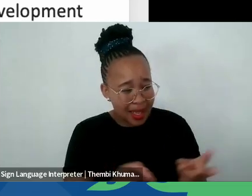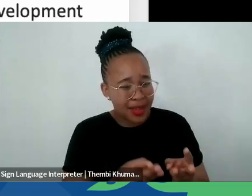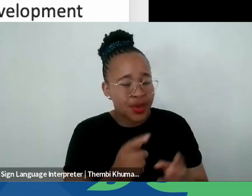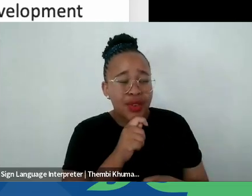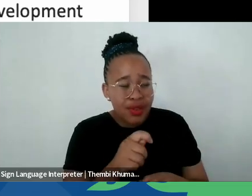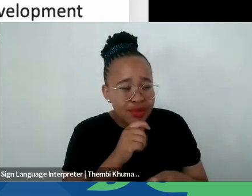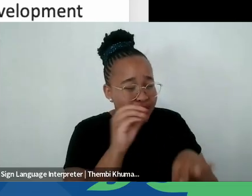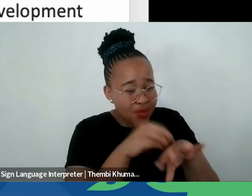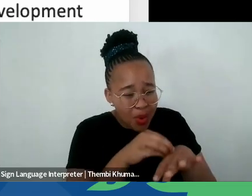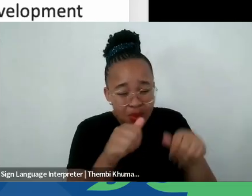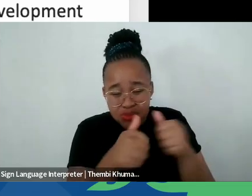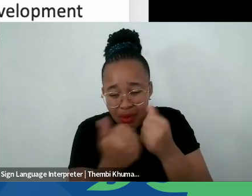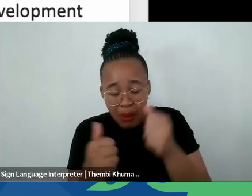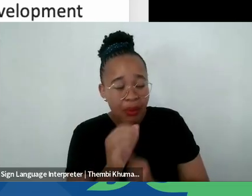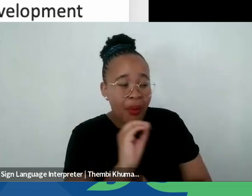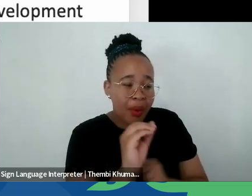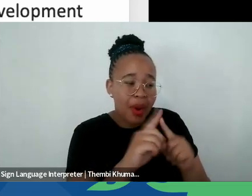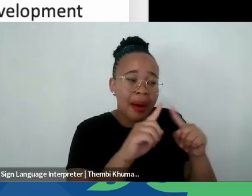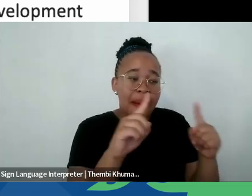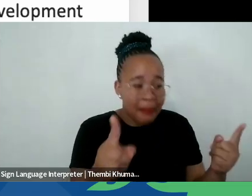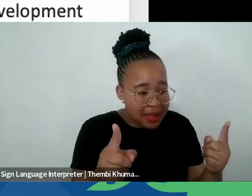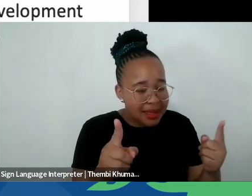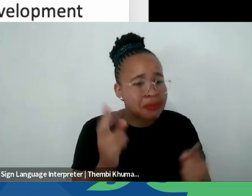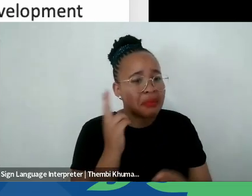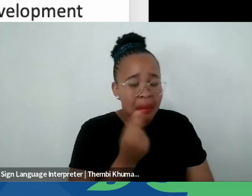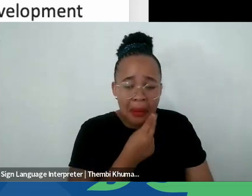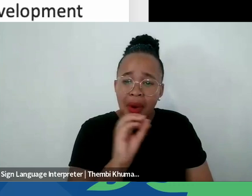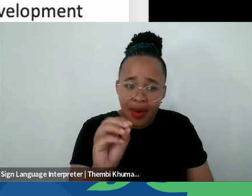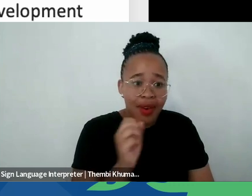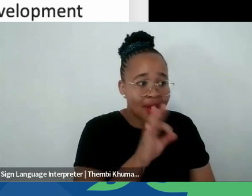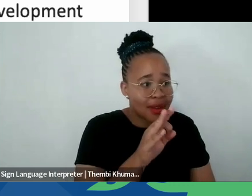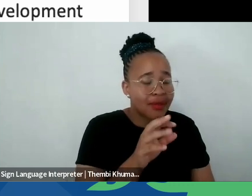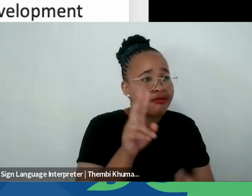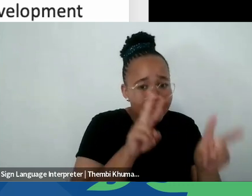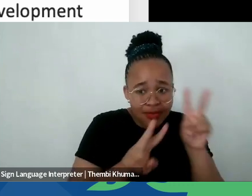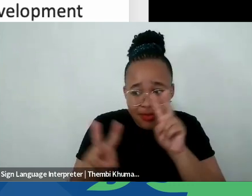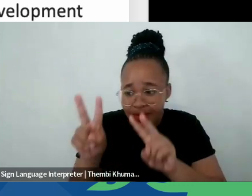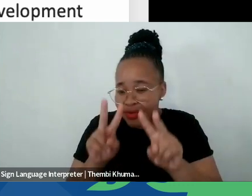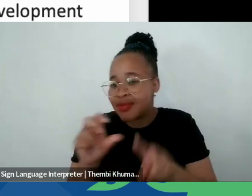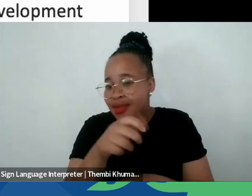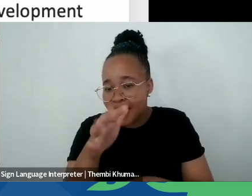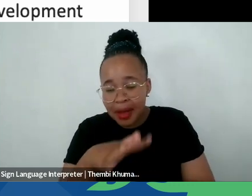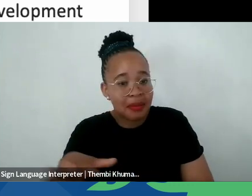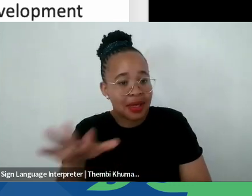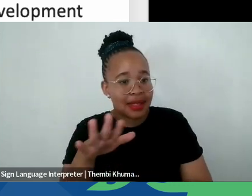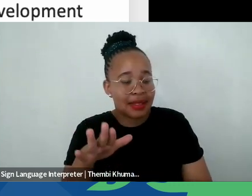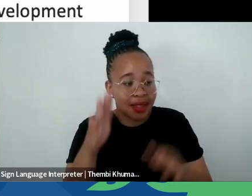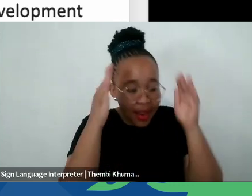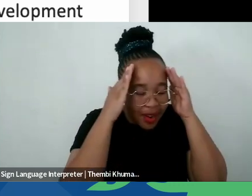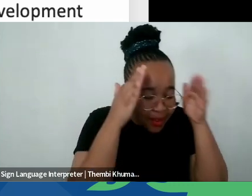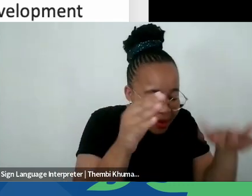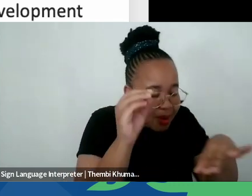And I think that shifts things. We also then work with the 8